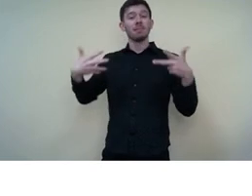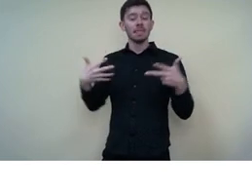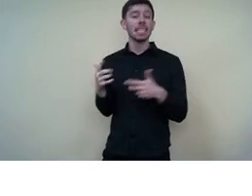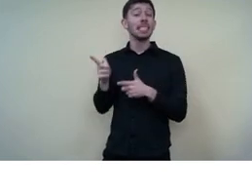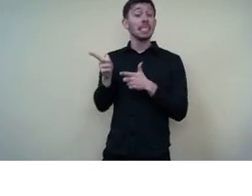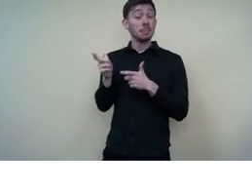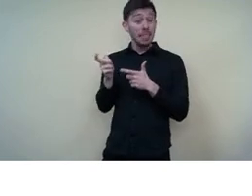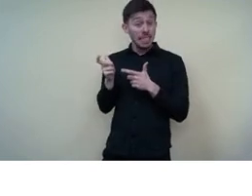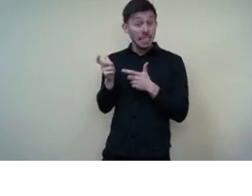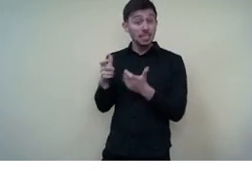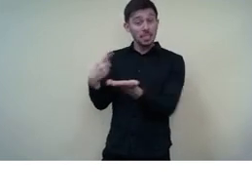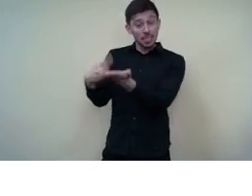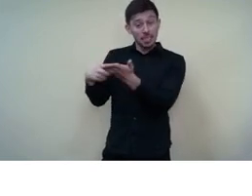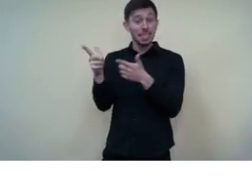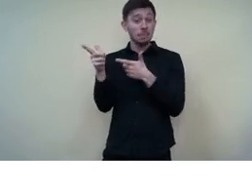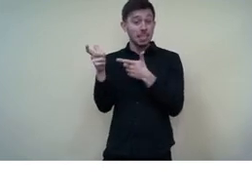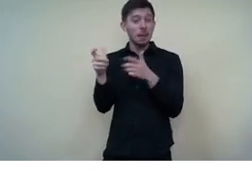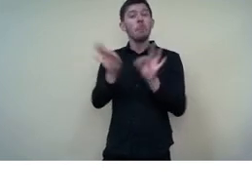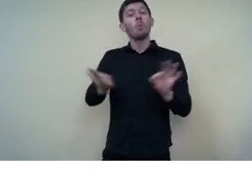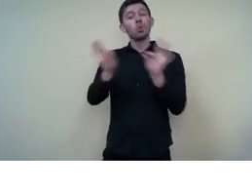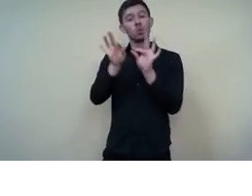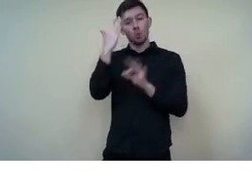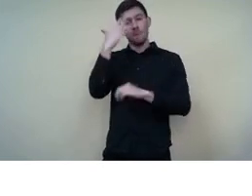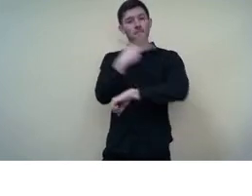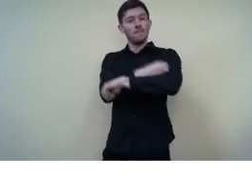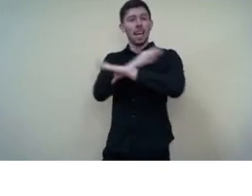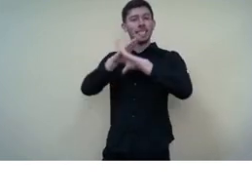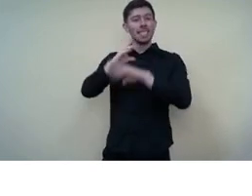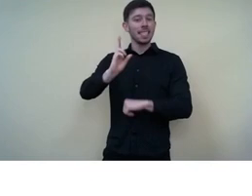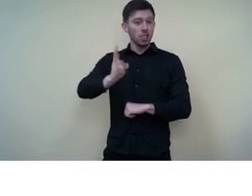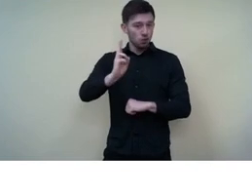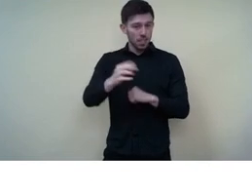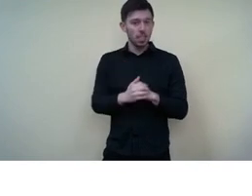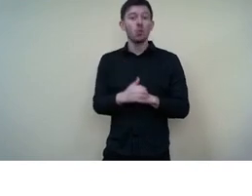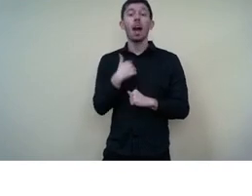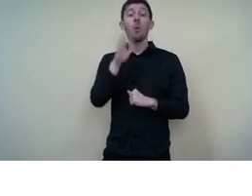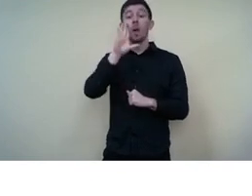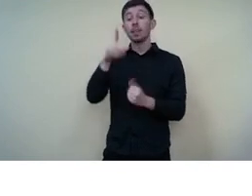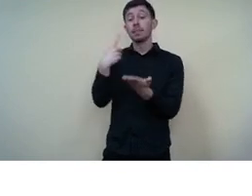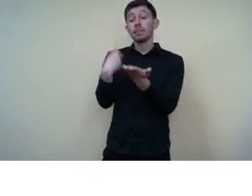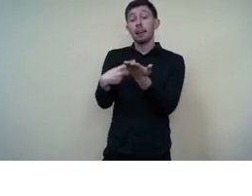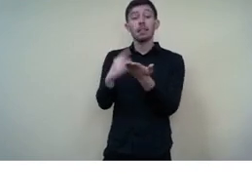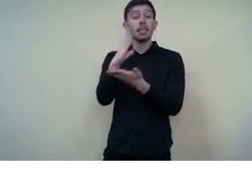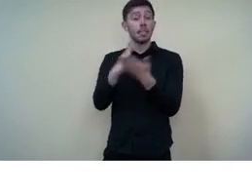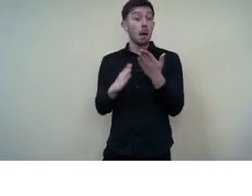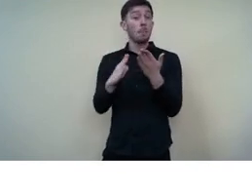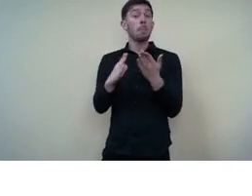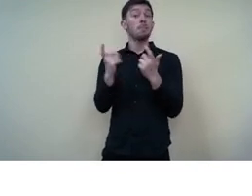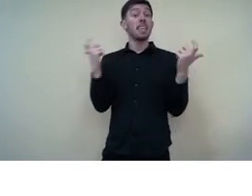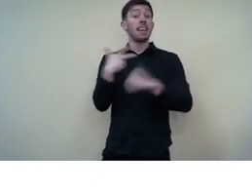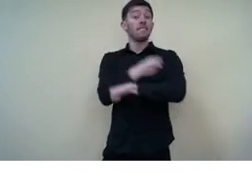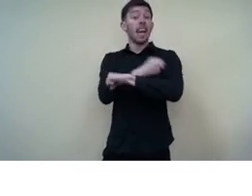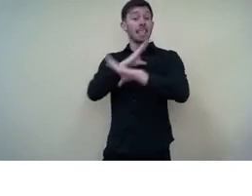it's really important to know some vaccine history. And so I'm going to go into a couple of the prevalent vaccines in history and how long it